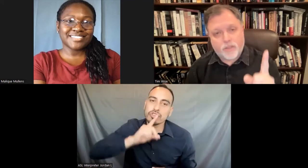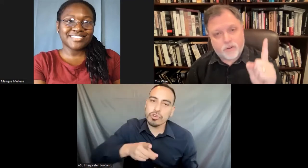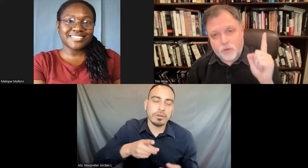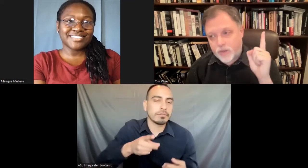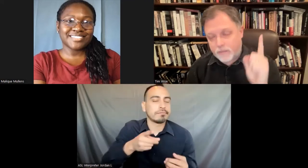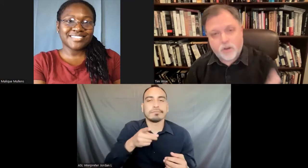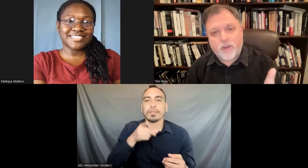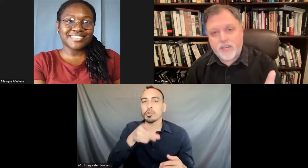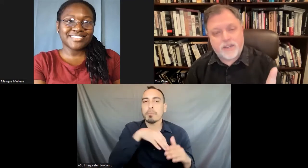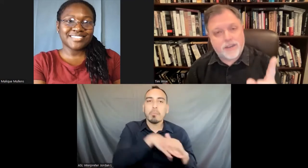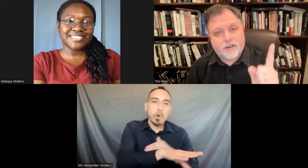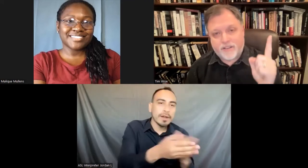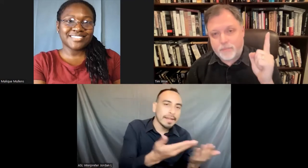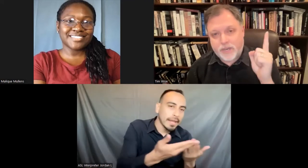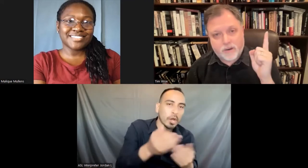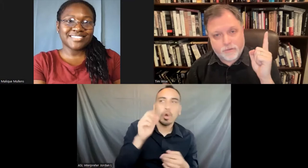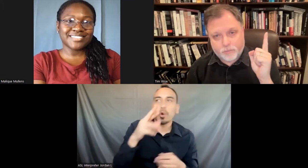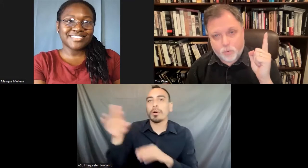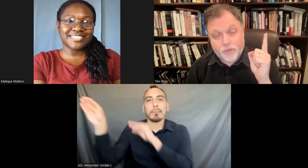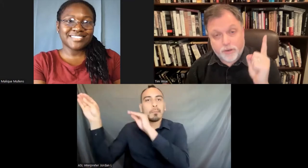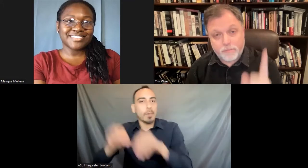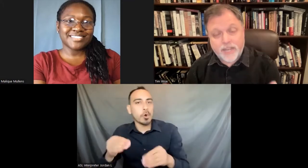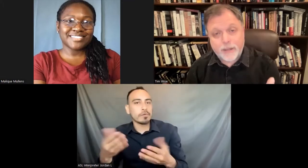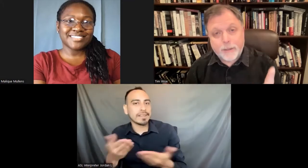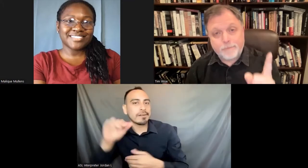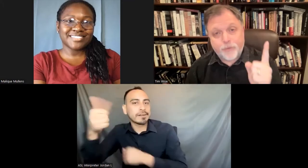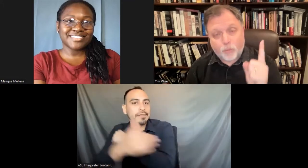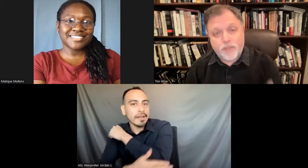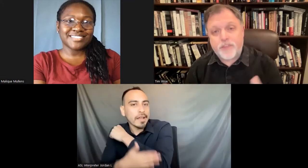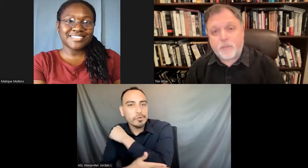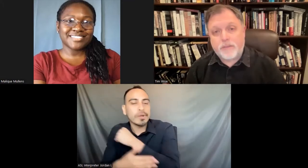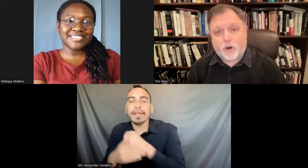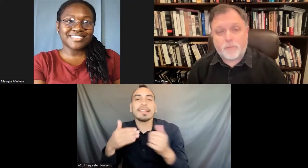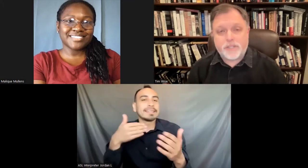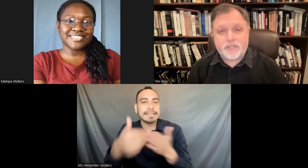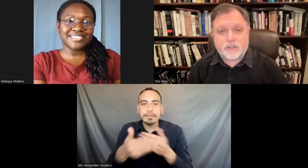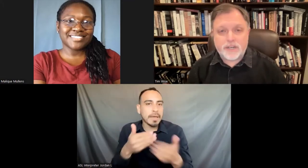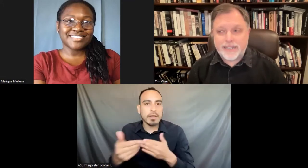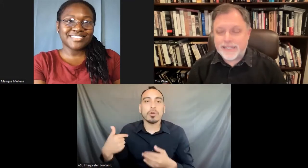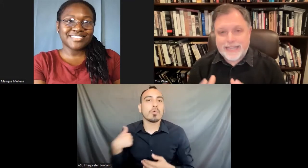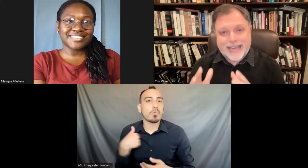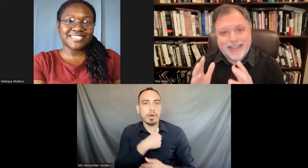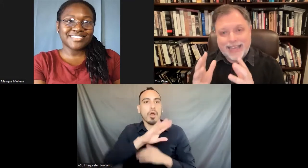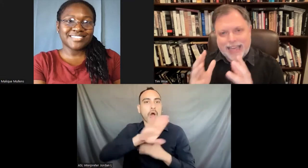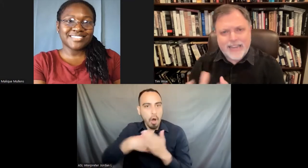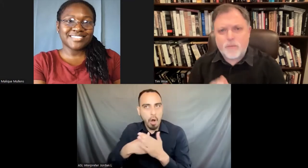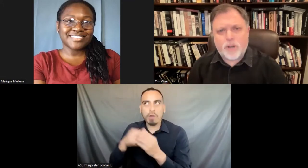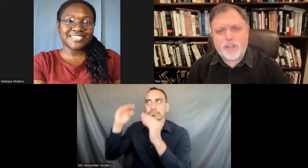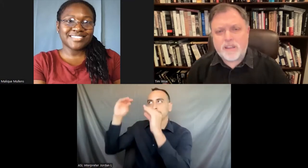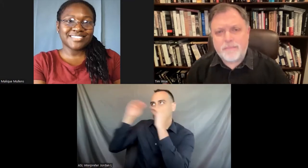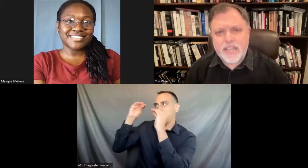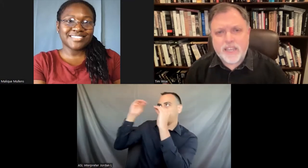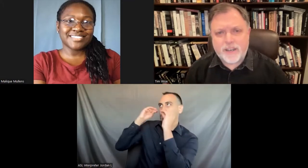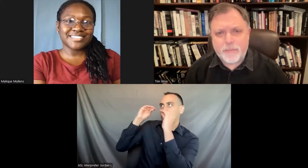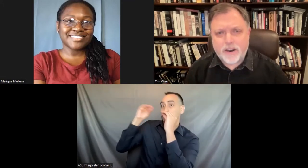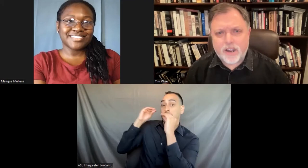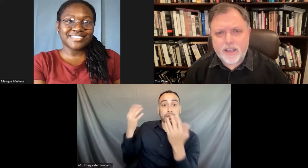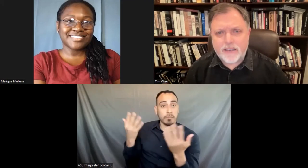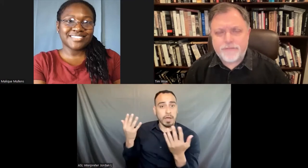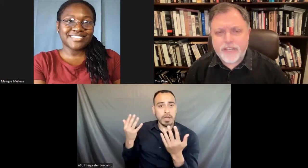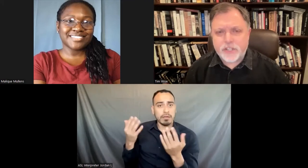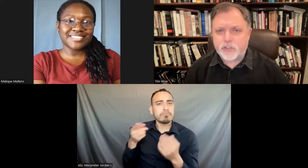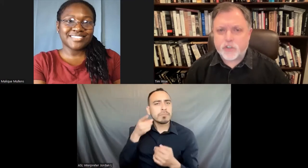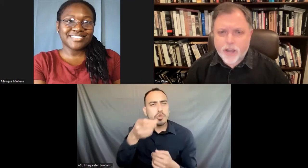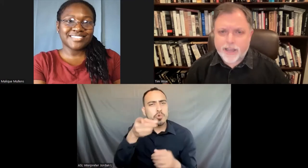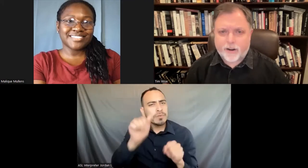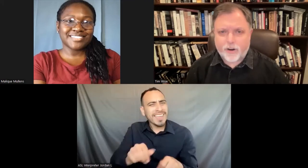here, whether you immigrated here and have been here for more than a minute, the one thing we've all been taught is that anyone can make it in America